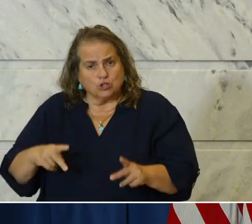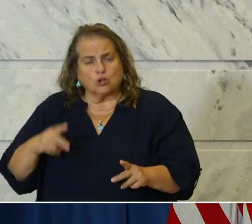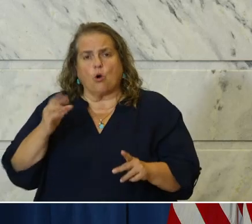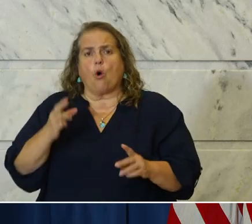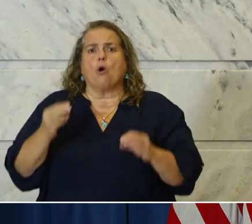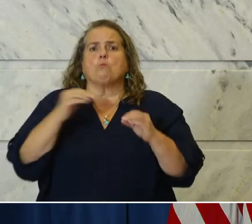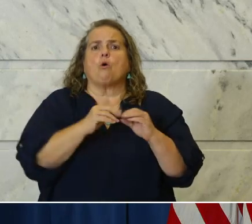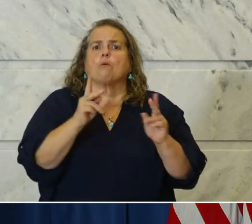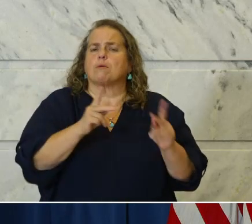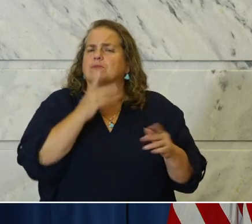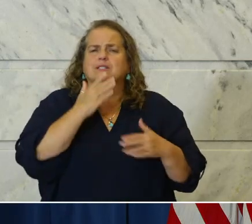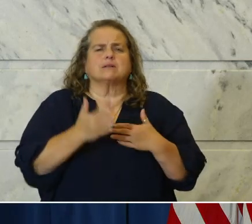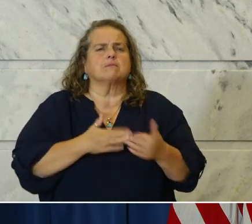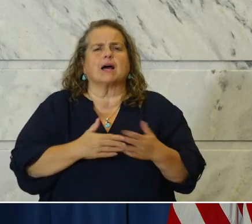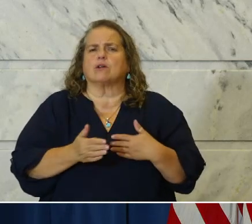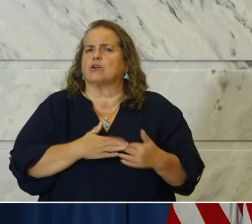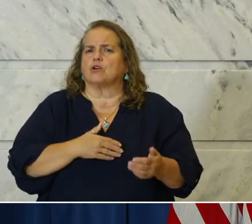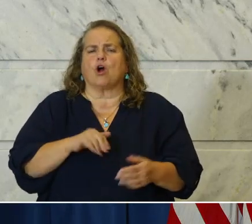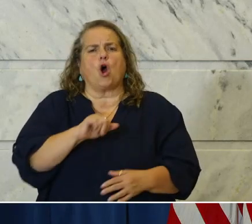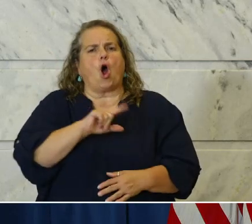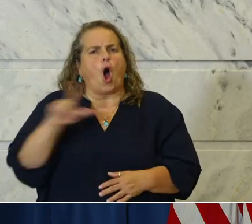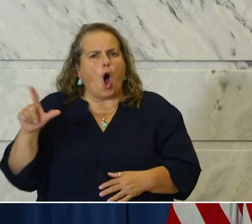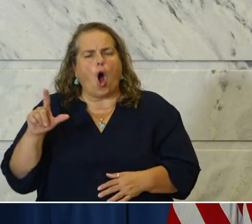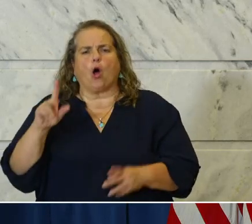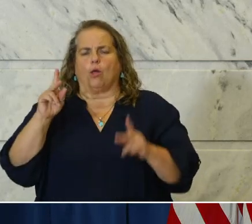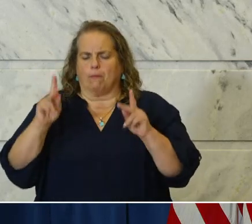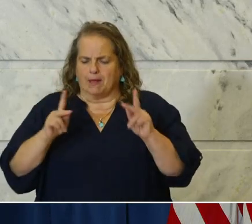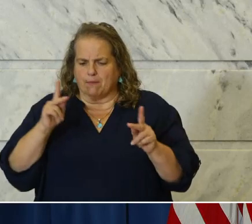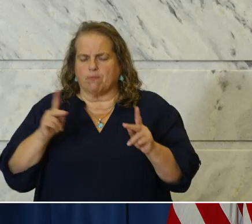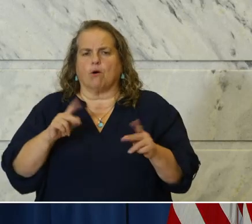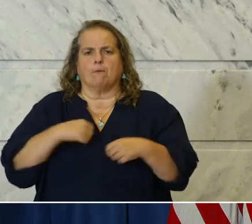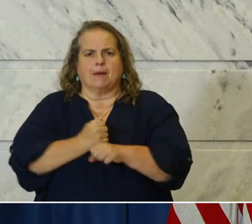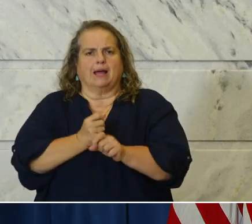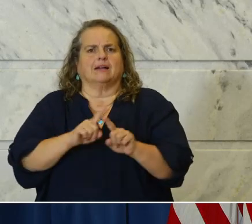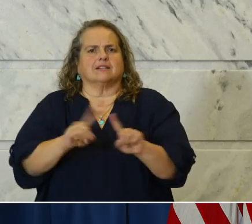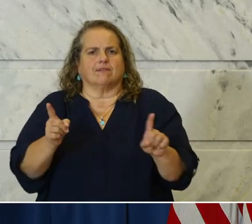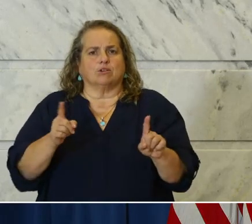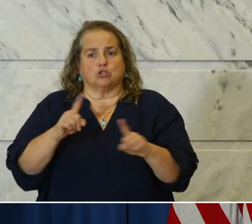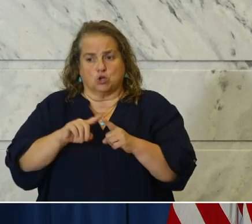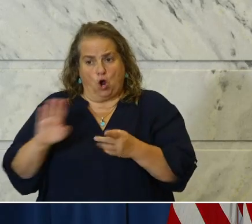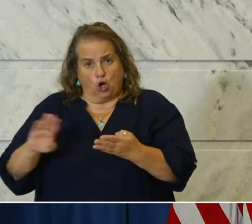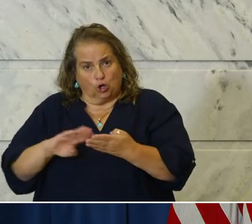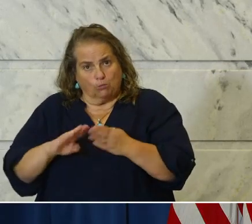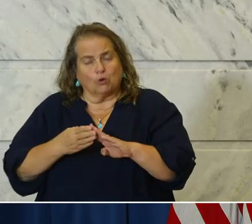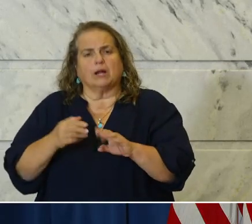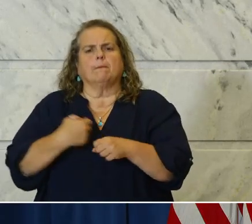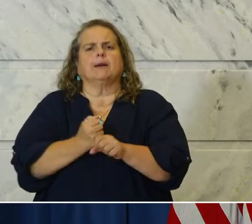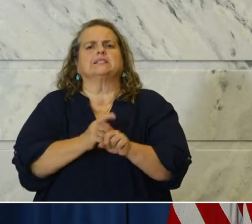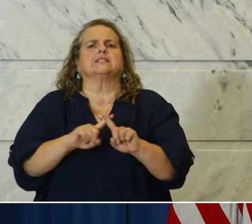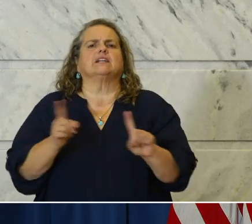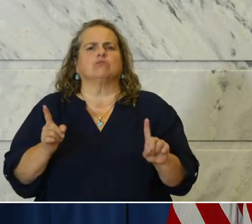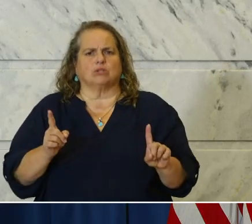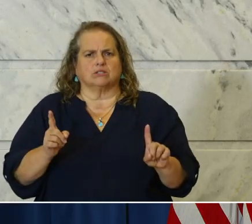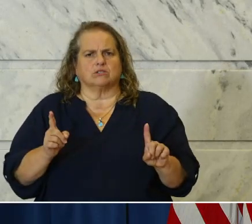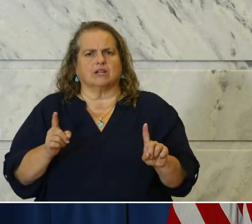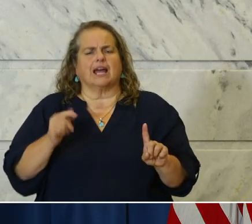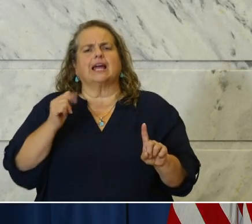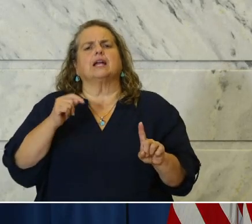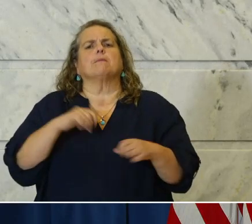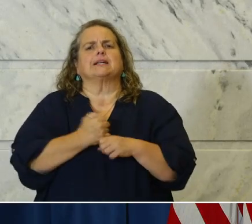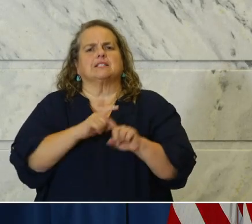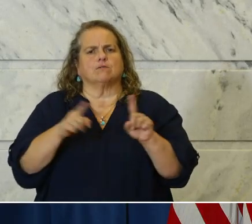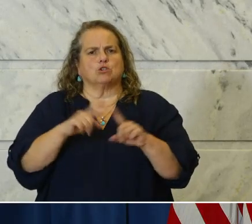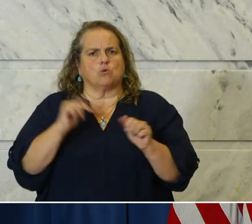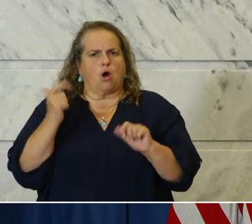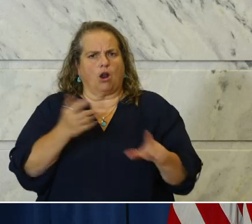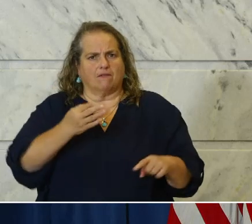matter. She matters. And to her community, it matters. And it ought to matter to all of us.